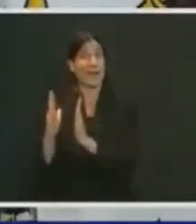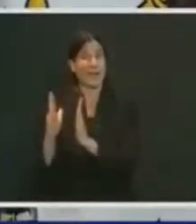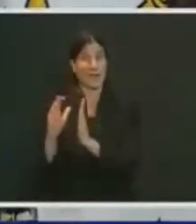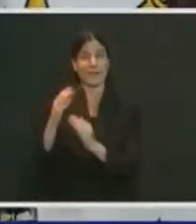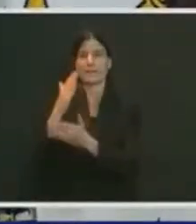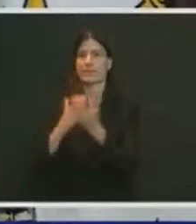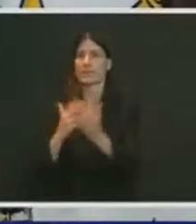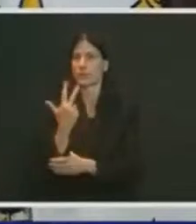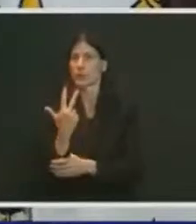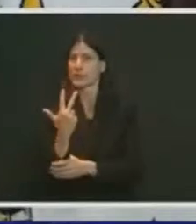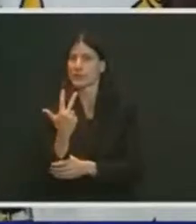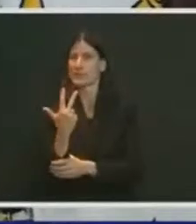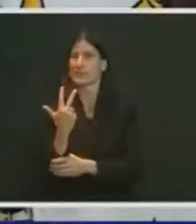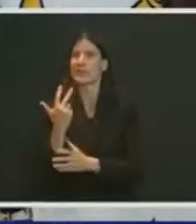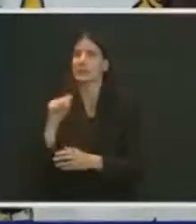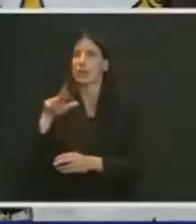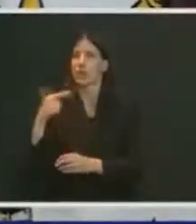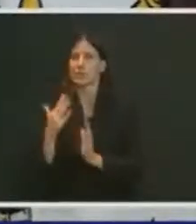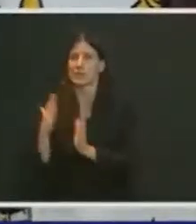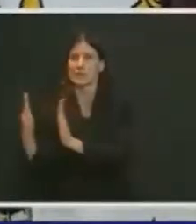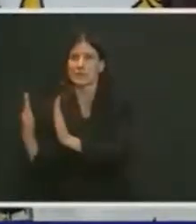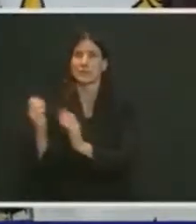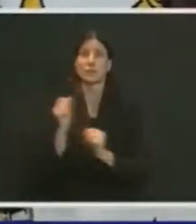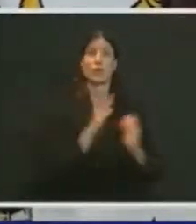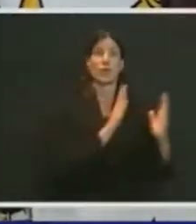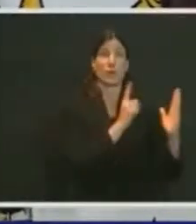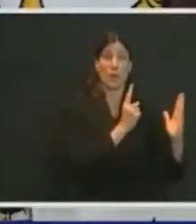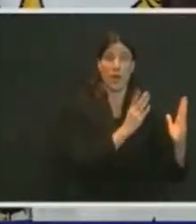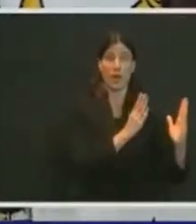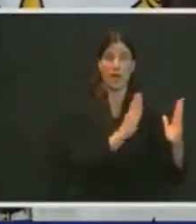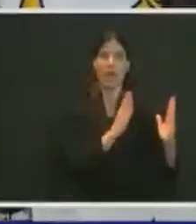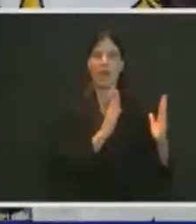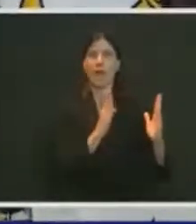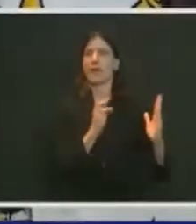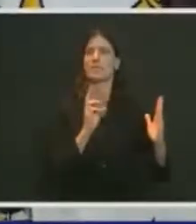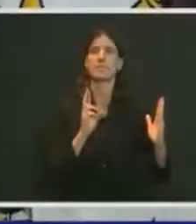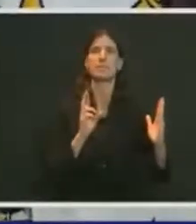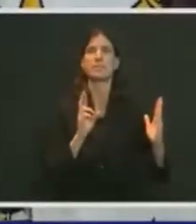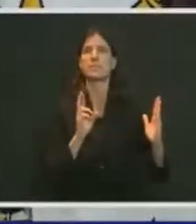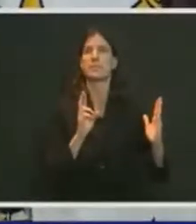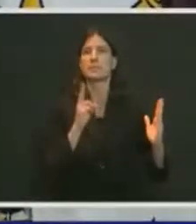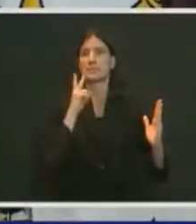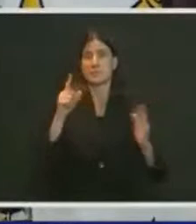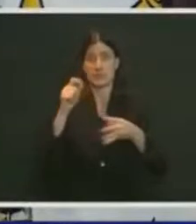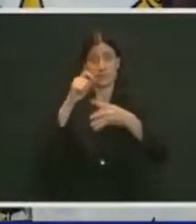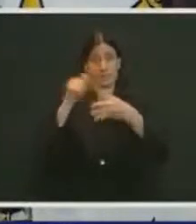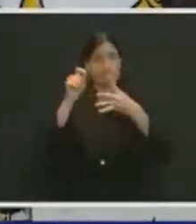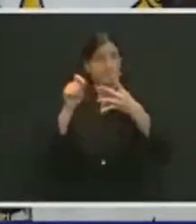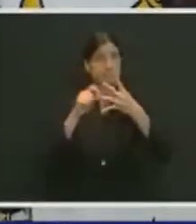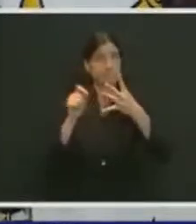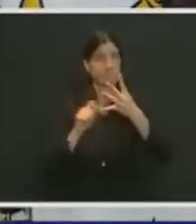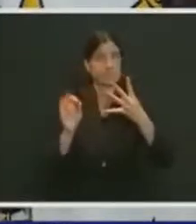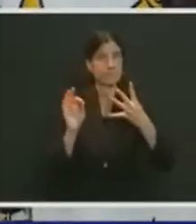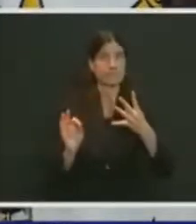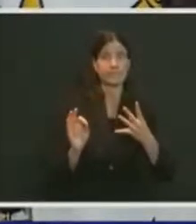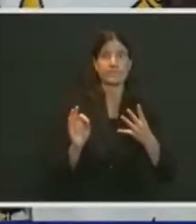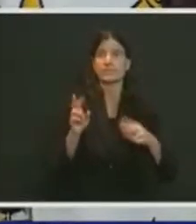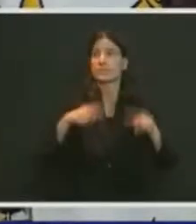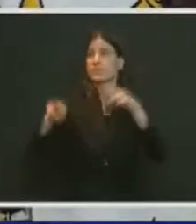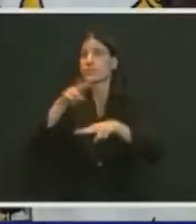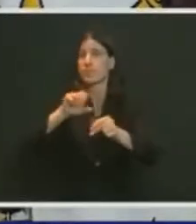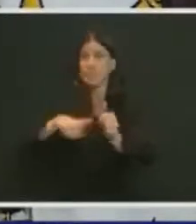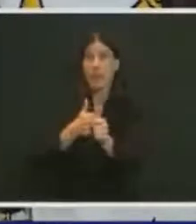each phase is make changes and then hold steady on those changes. Observe them. Hopefully